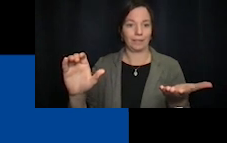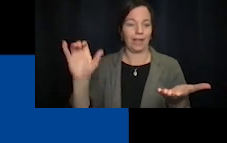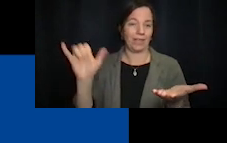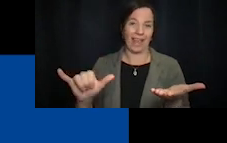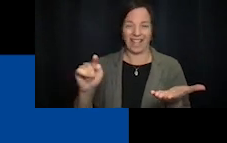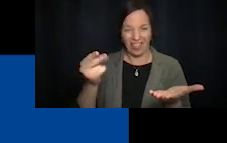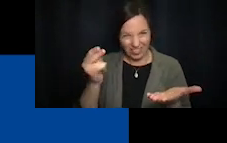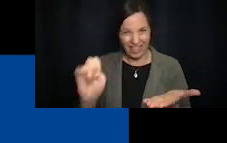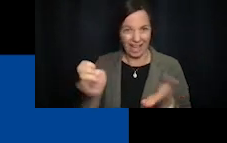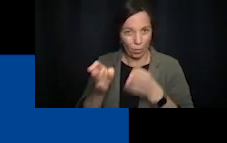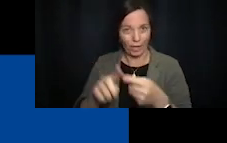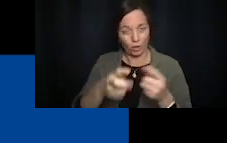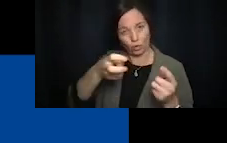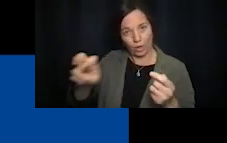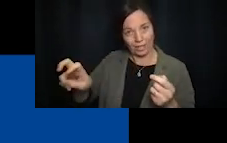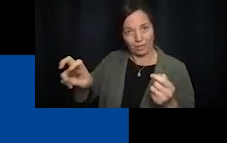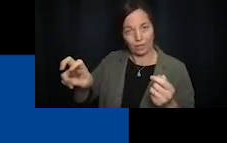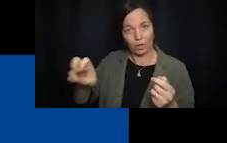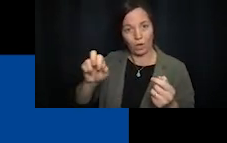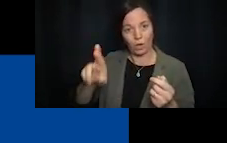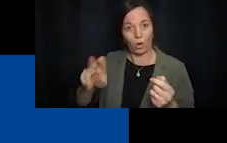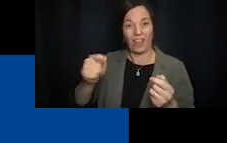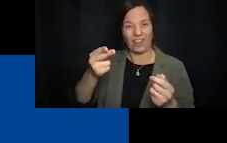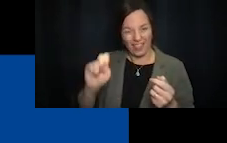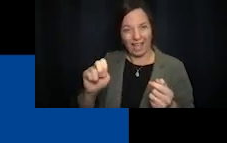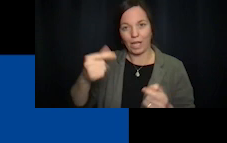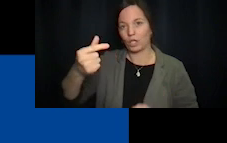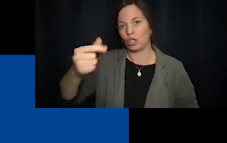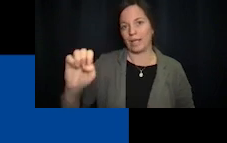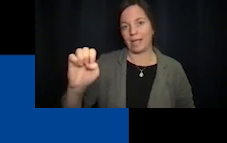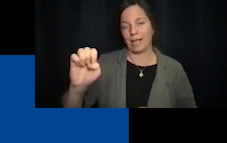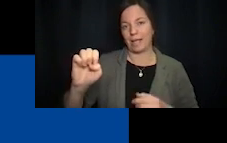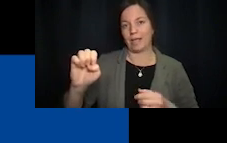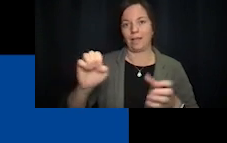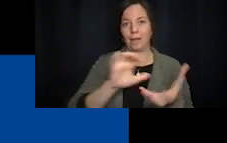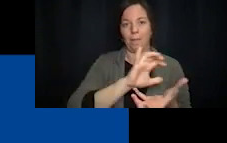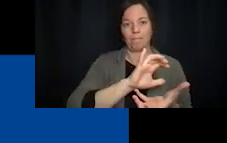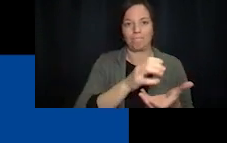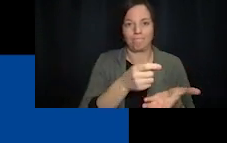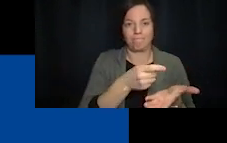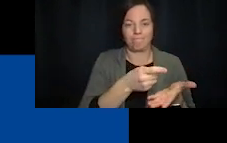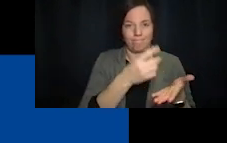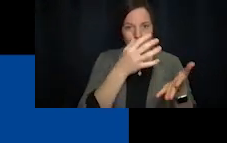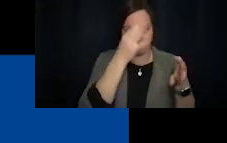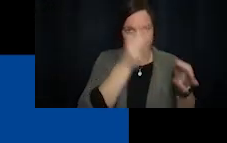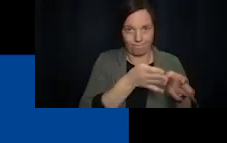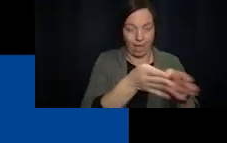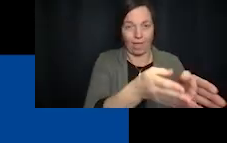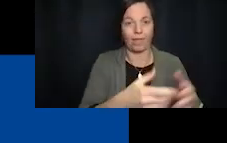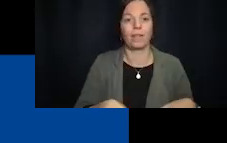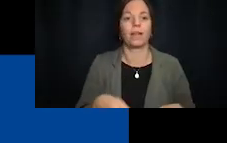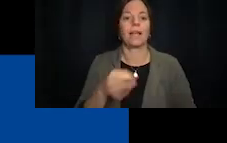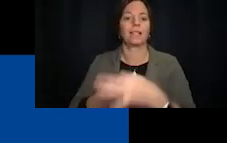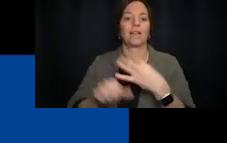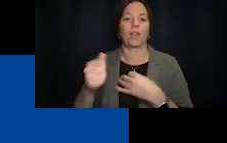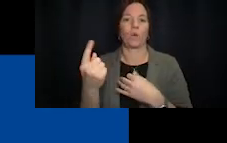way to transfer or the GE package for students rather than iGETSE or CSU GE Breath. It would become core part of